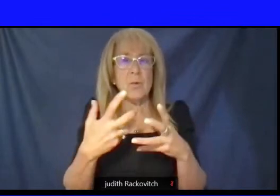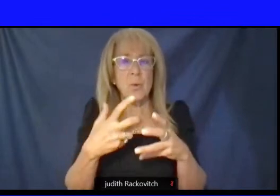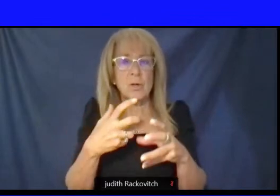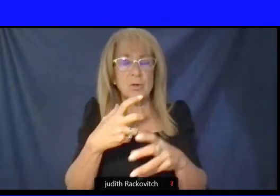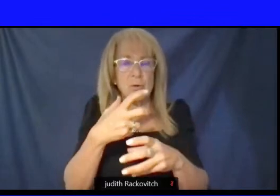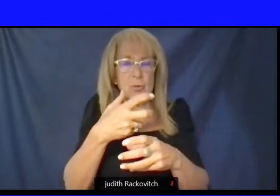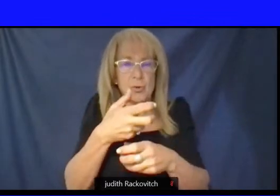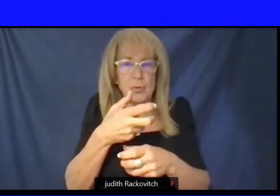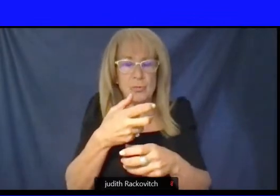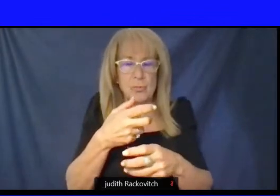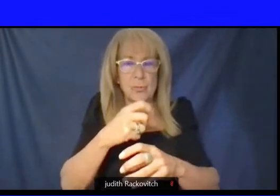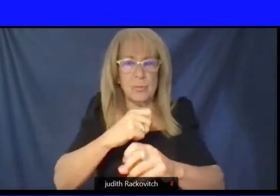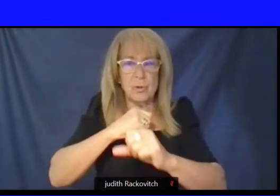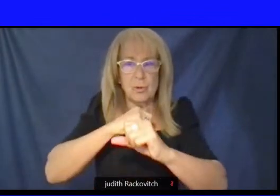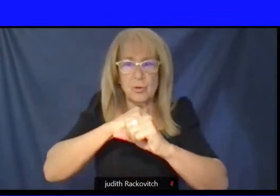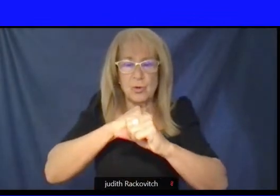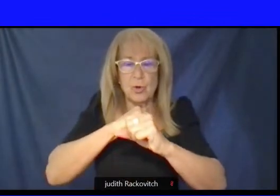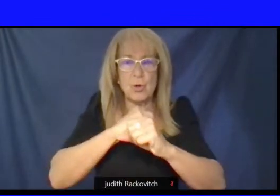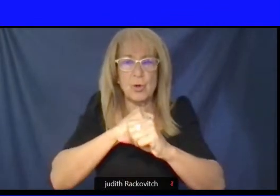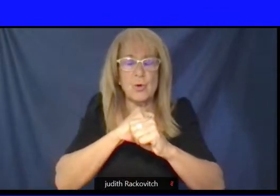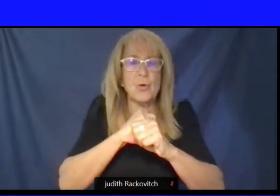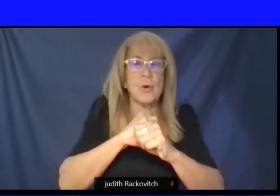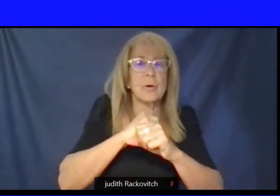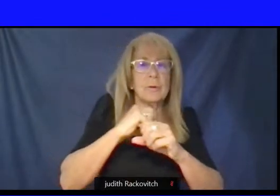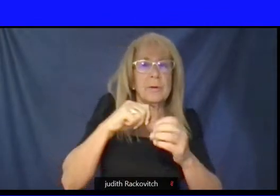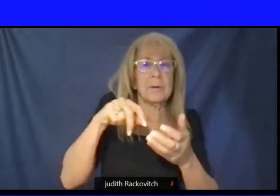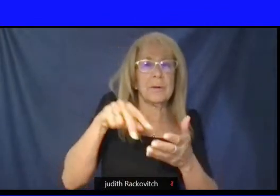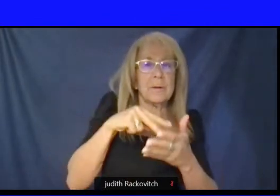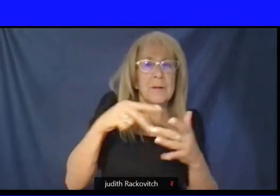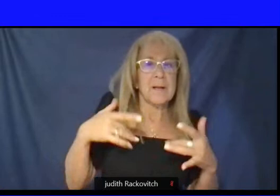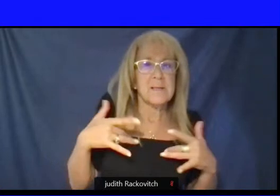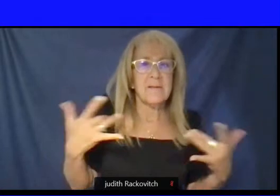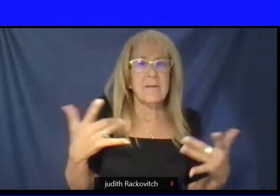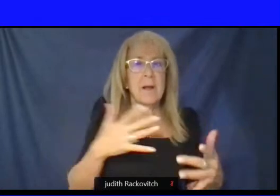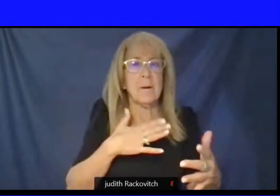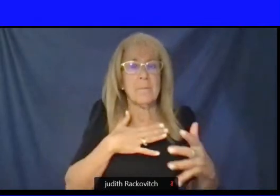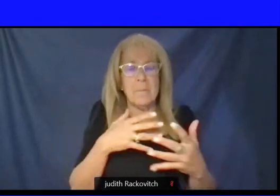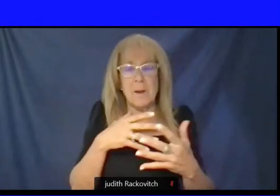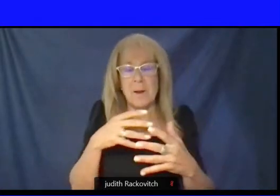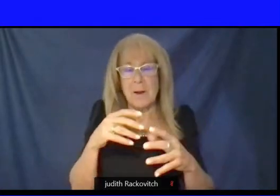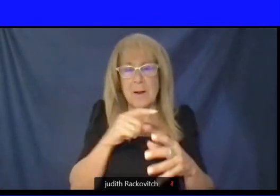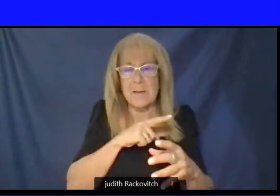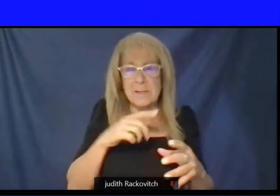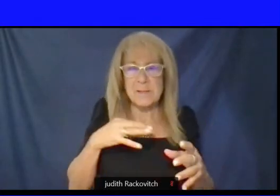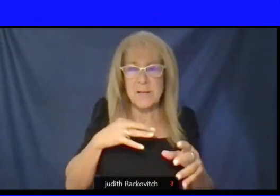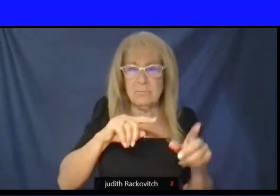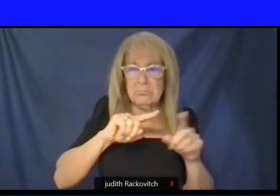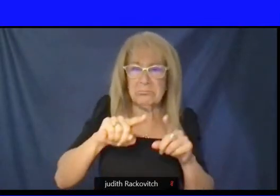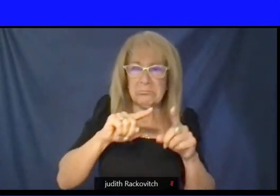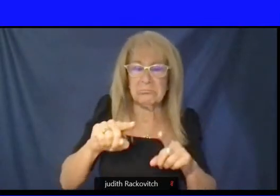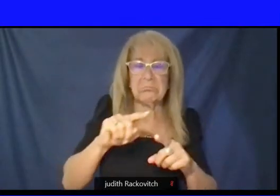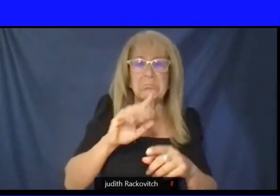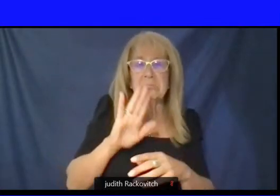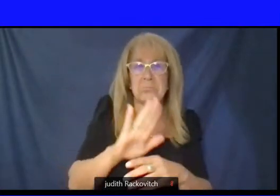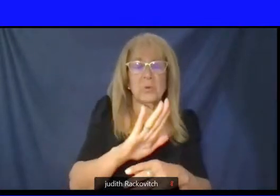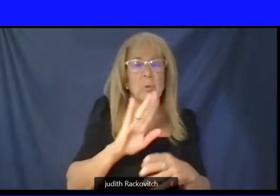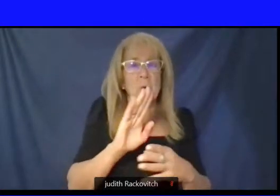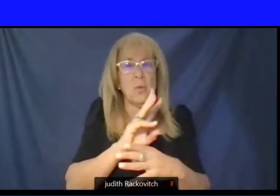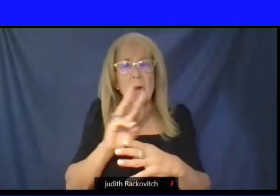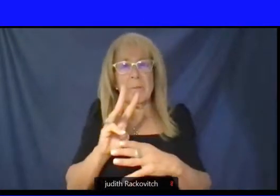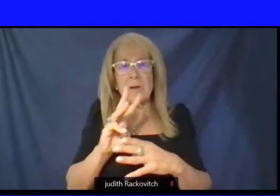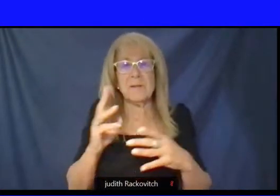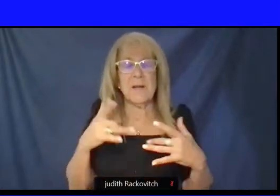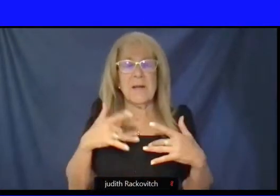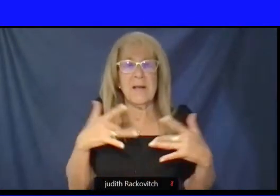research and evidence-based practice, and to establish the first time ever a health equity policy